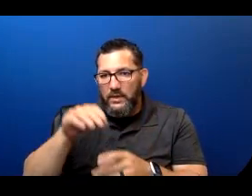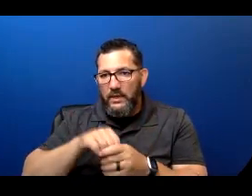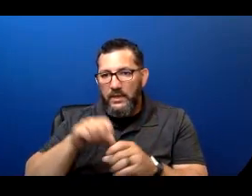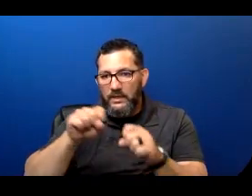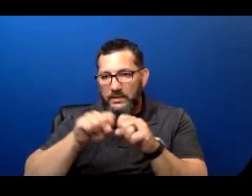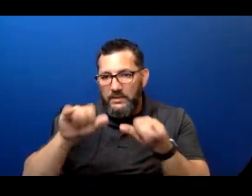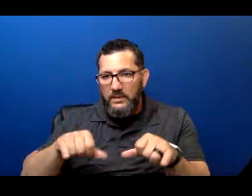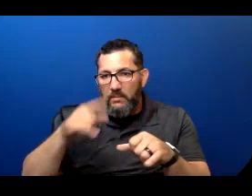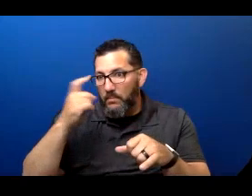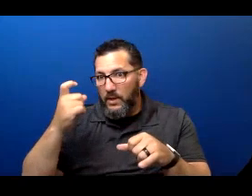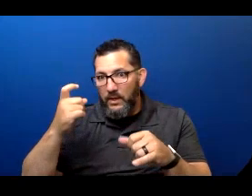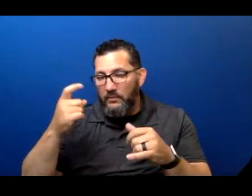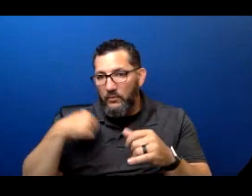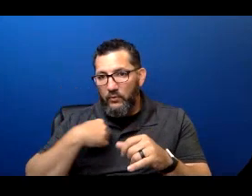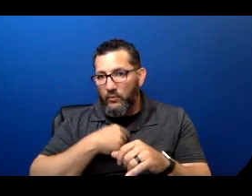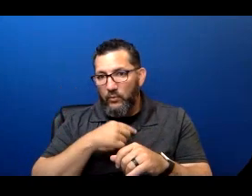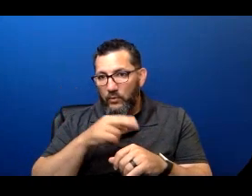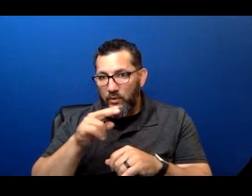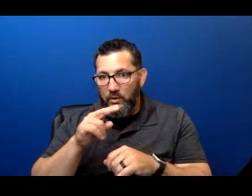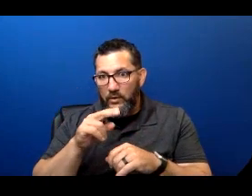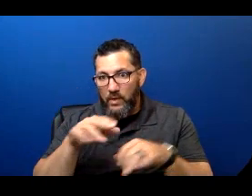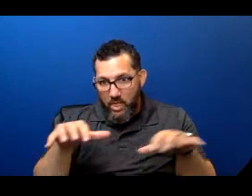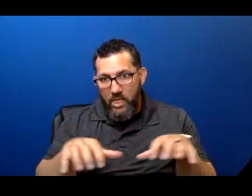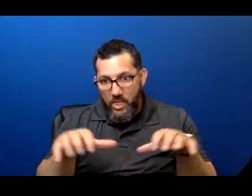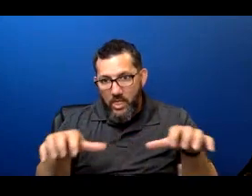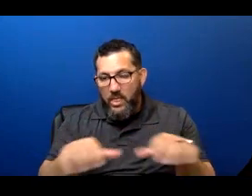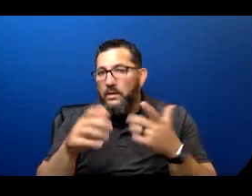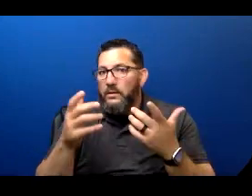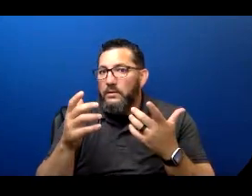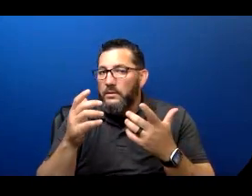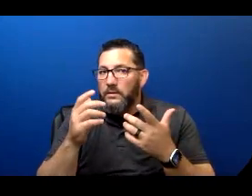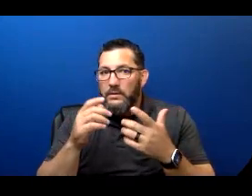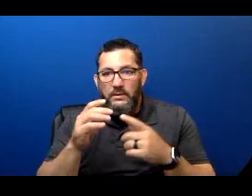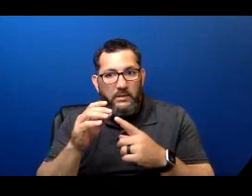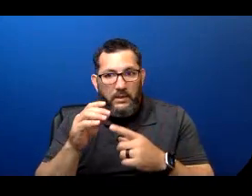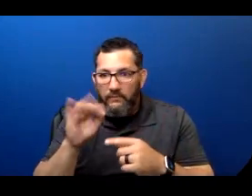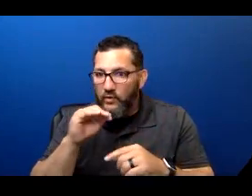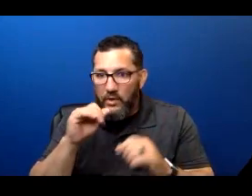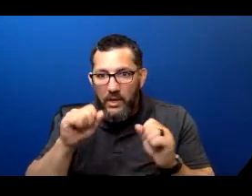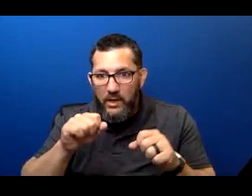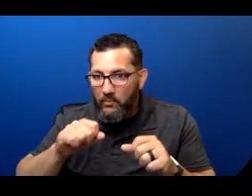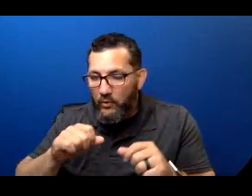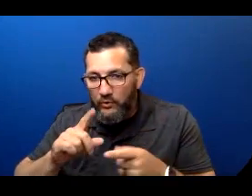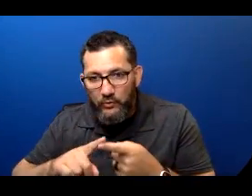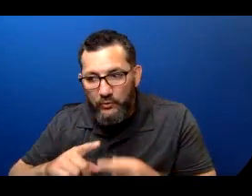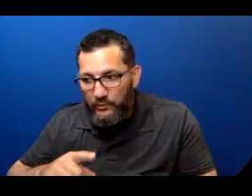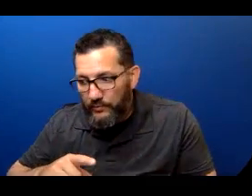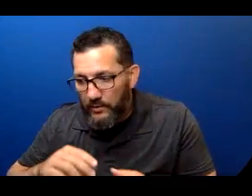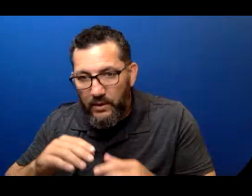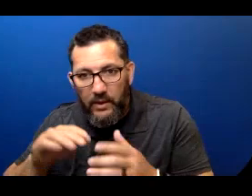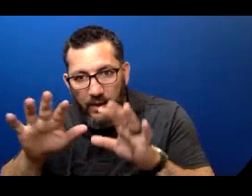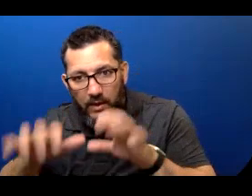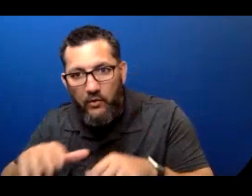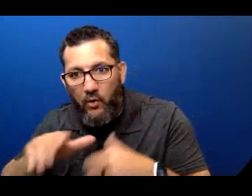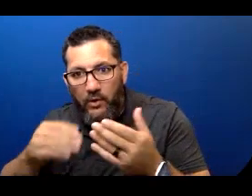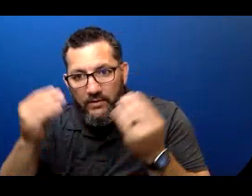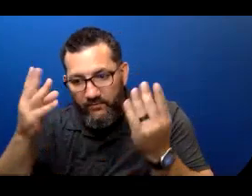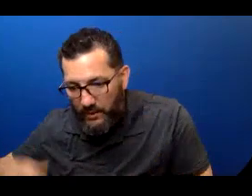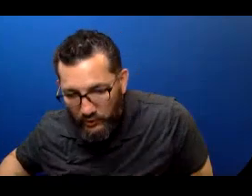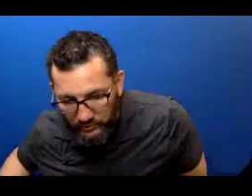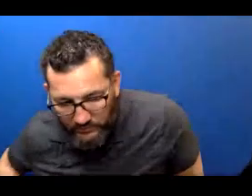because yeah, we're missing out on a lot. I mean, especially if you're not able to enter all the information in